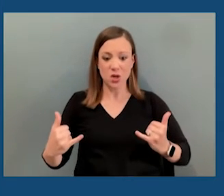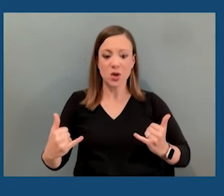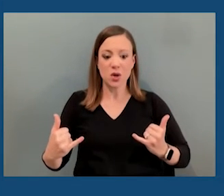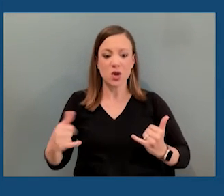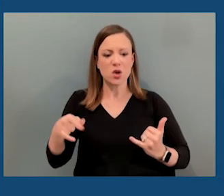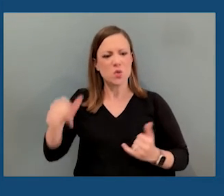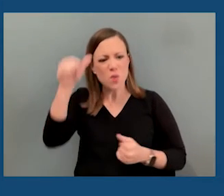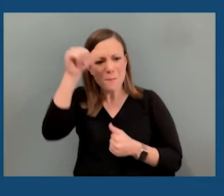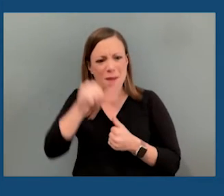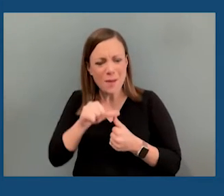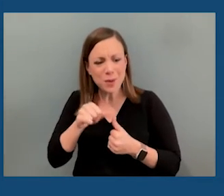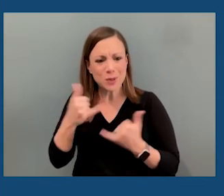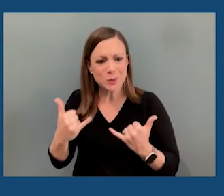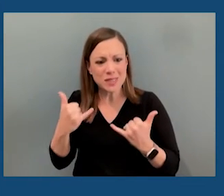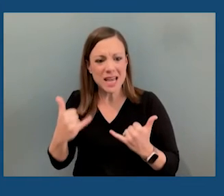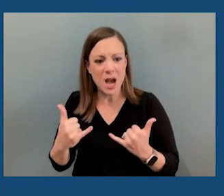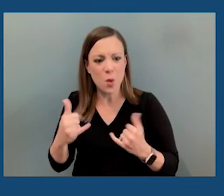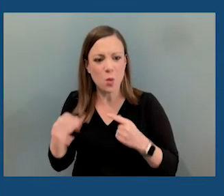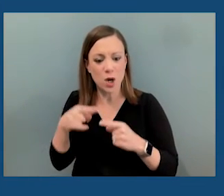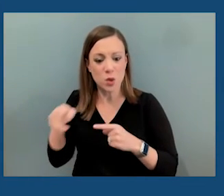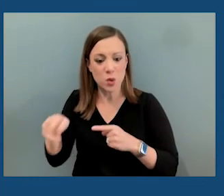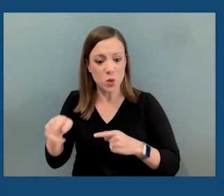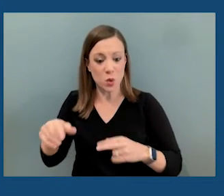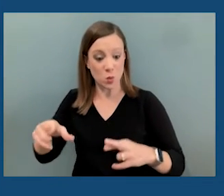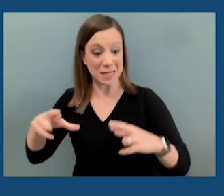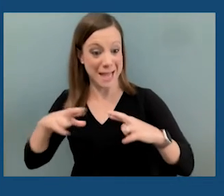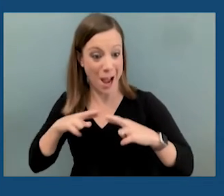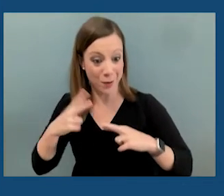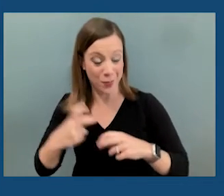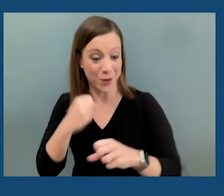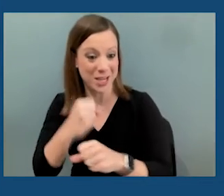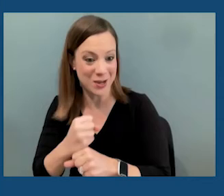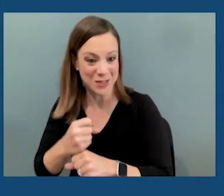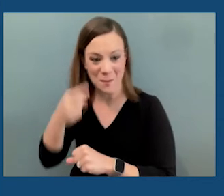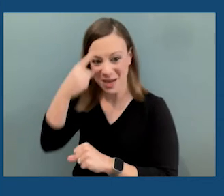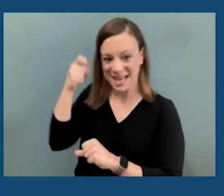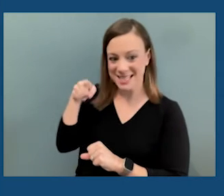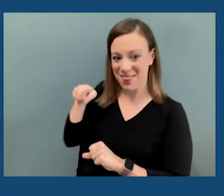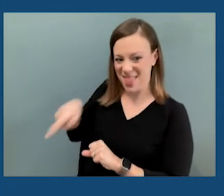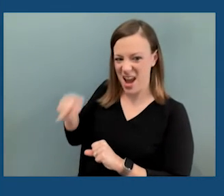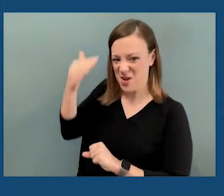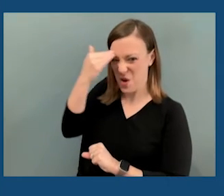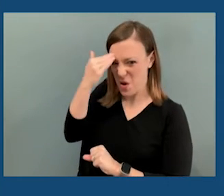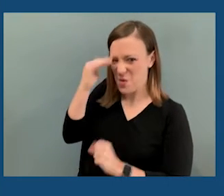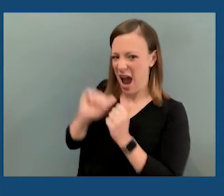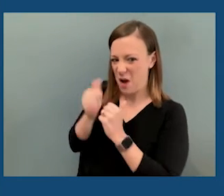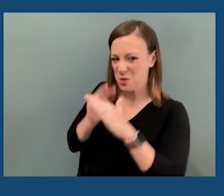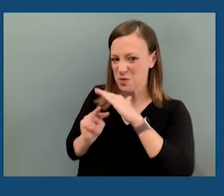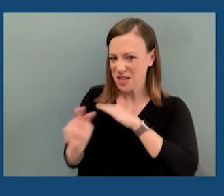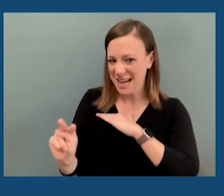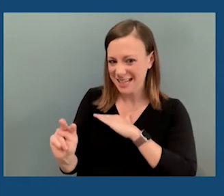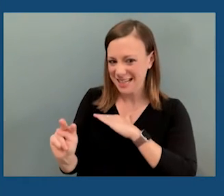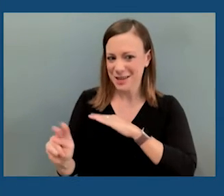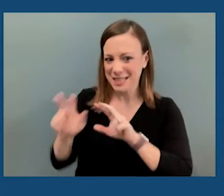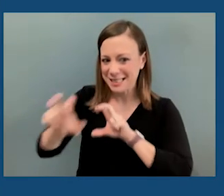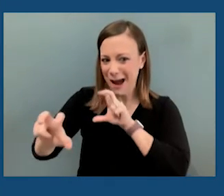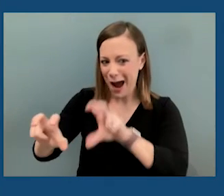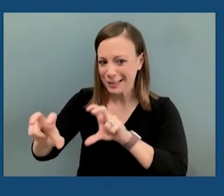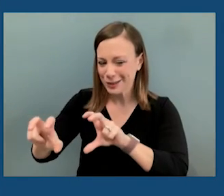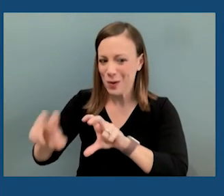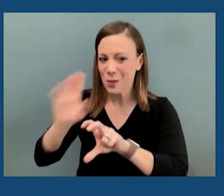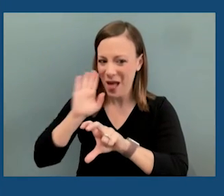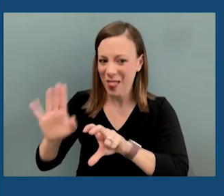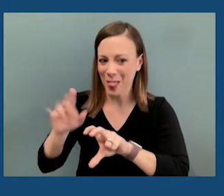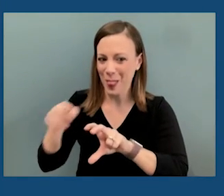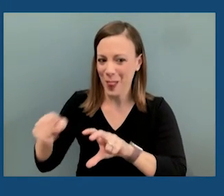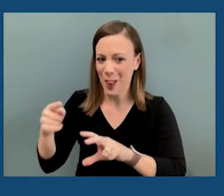3 years because you listened to me, because you're that rich. That's off my script, but I said it anyhow. Don't retire, stay. This